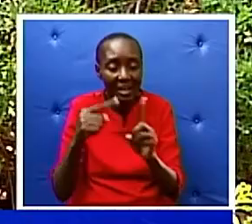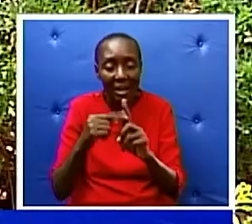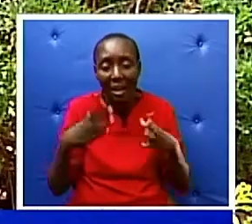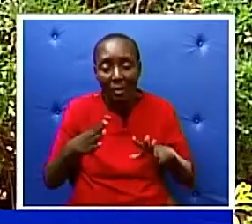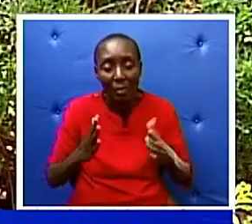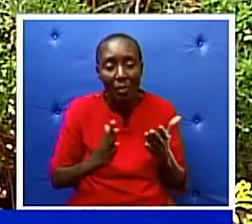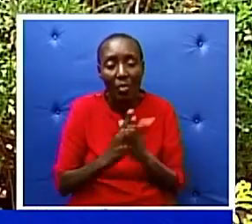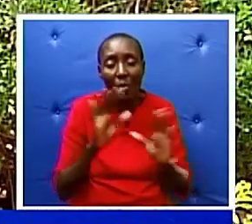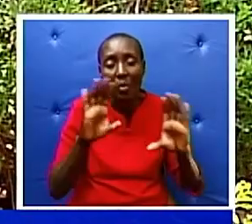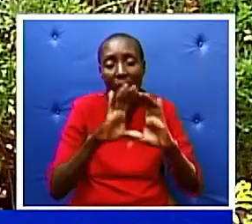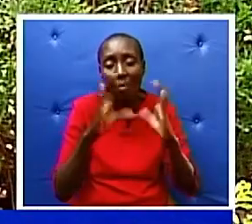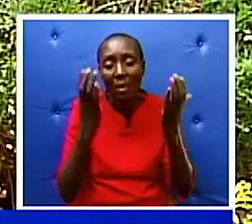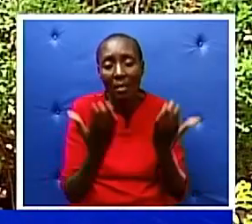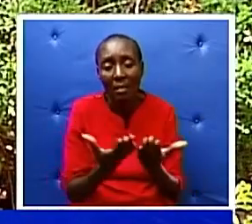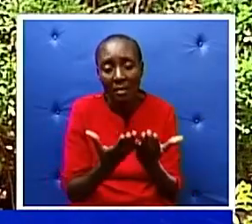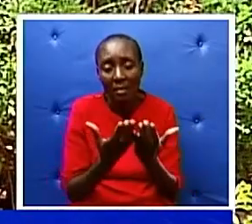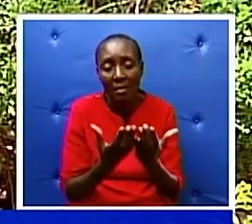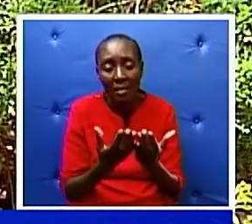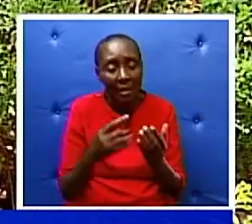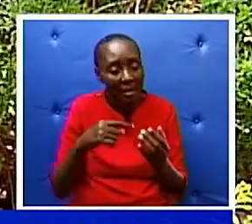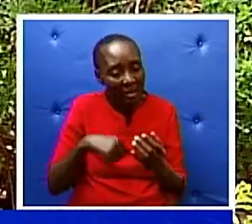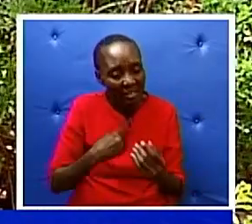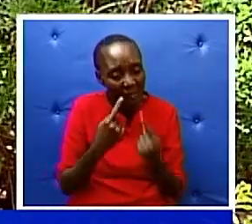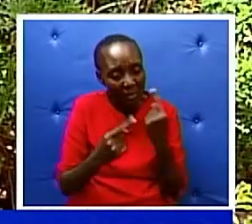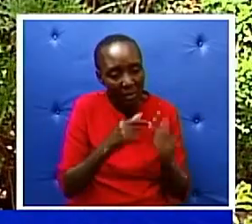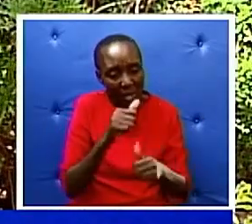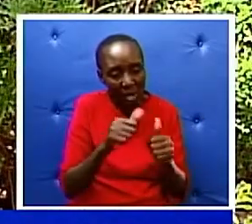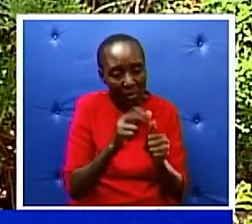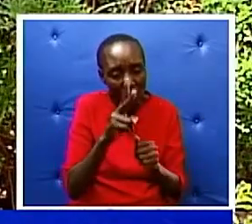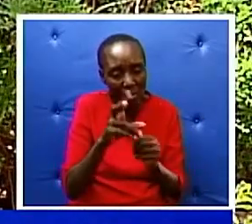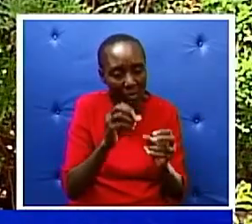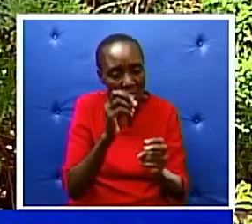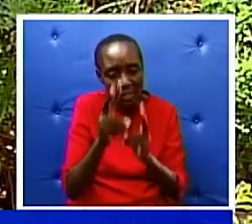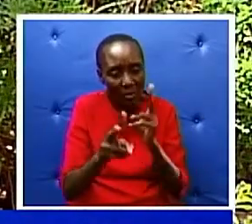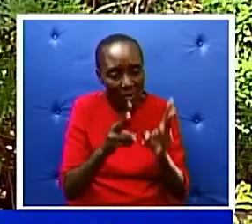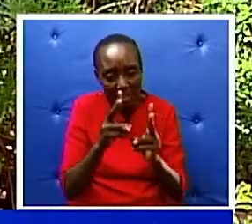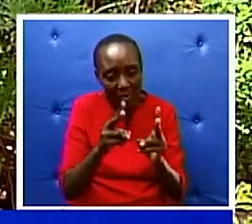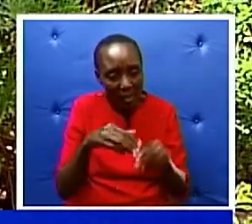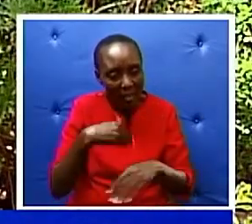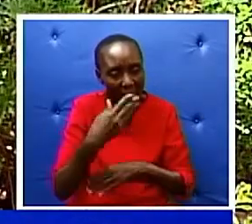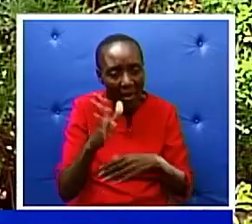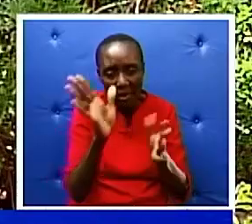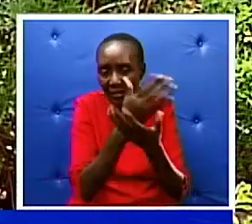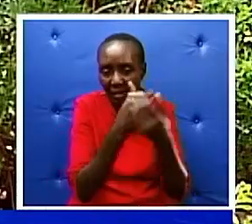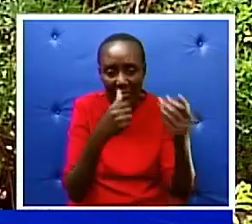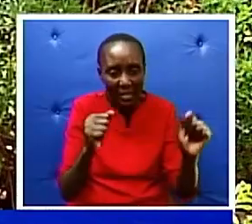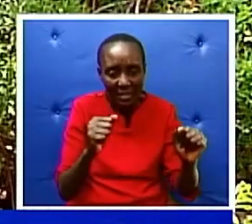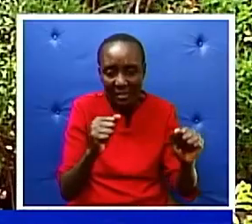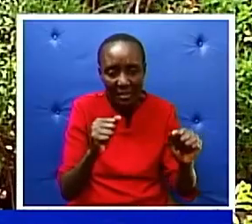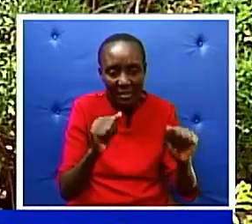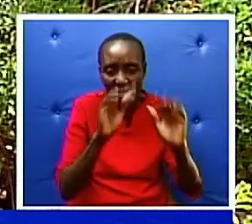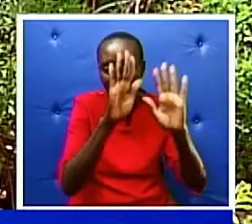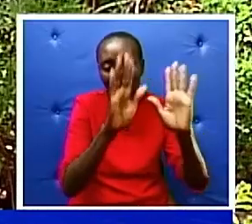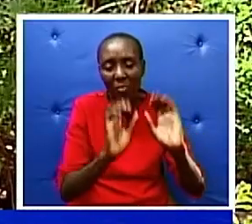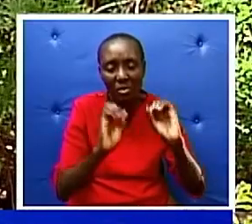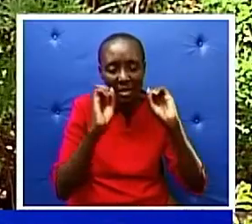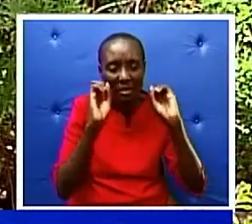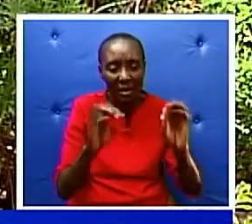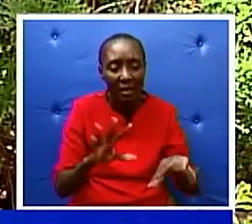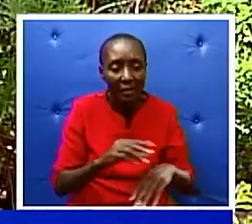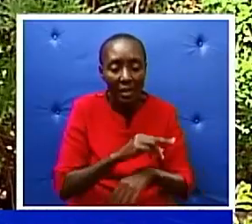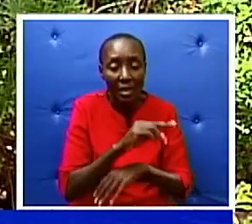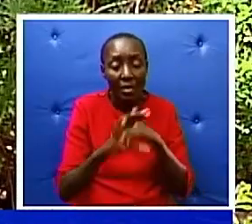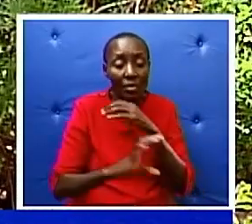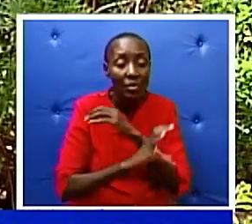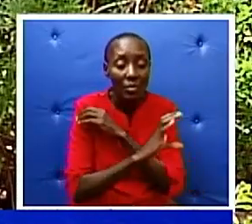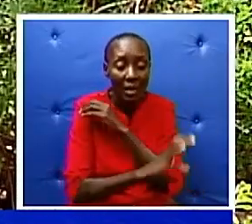world. And me talking about 2022 and who should become president is irrelevant to the nation and to the